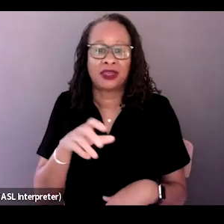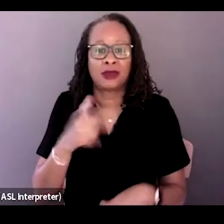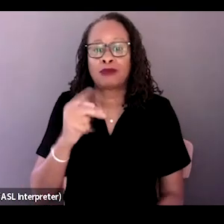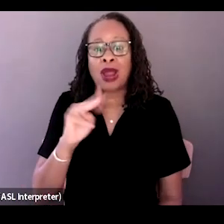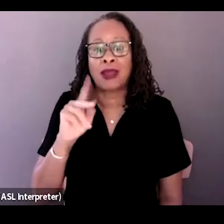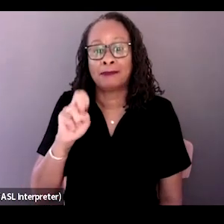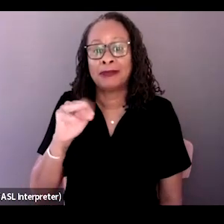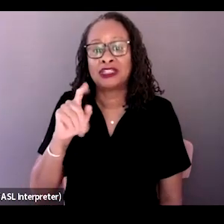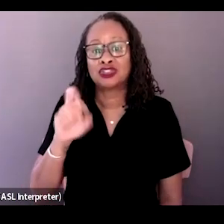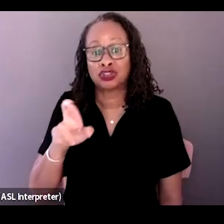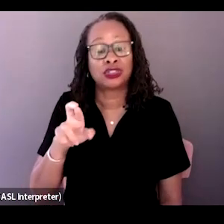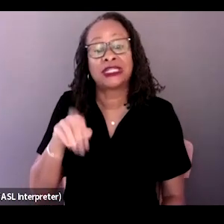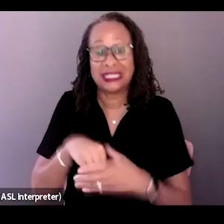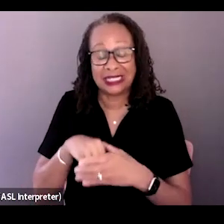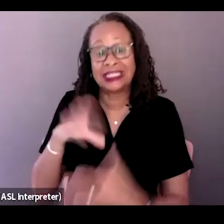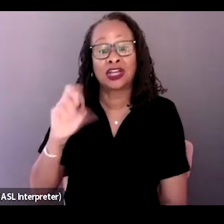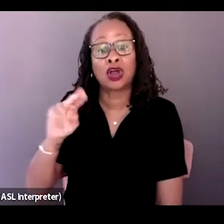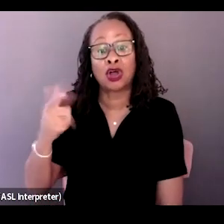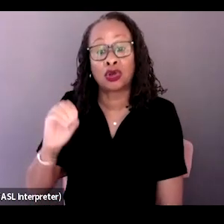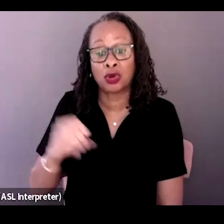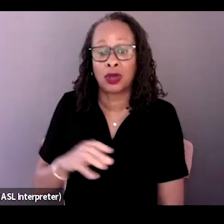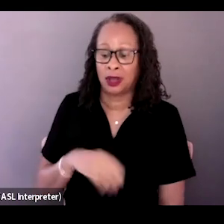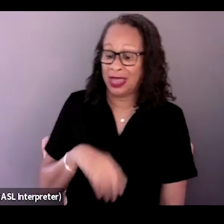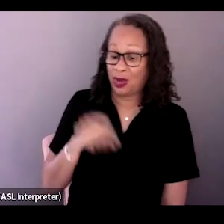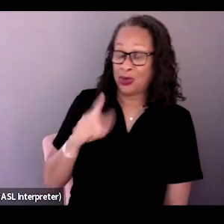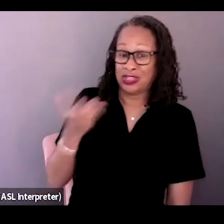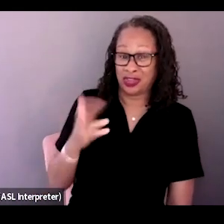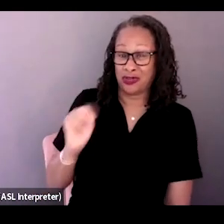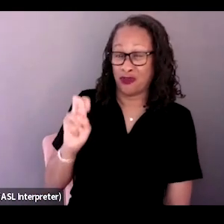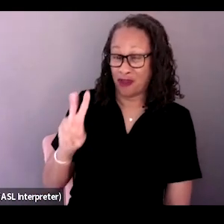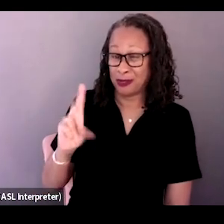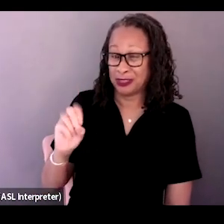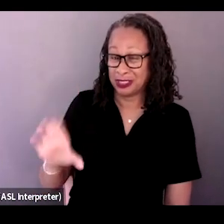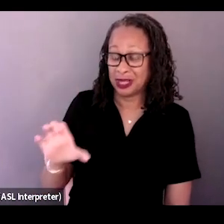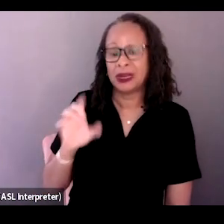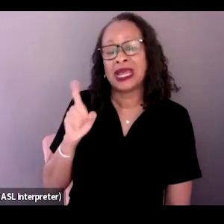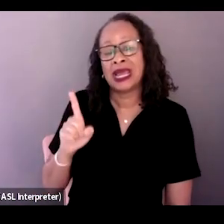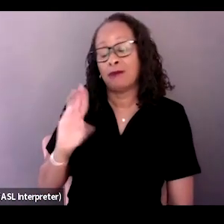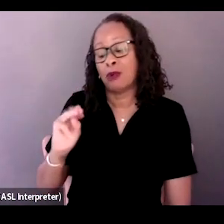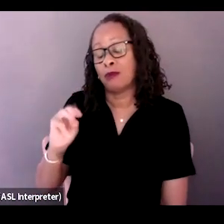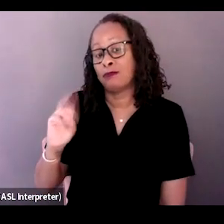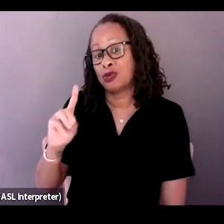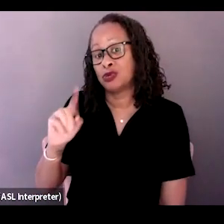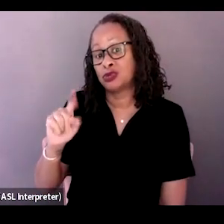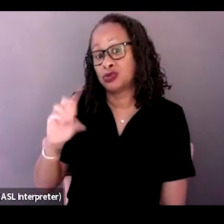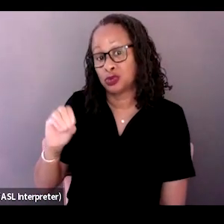when he was there in October, November, Mobutu, who was sort of propped up by the CIA and the Belgians, the Belgian